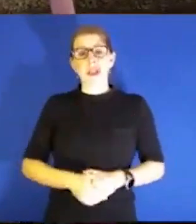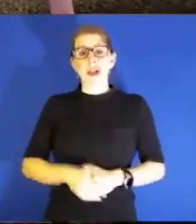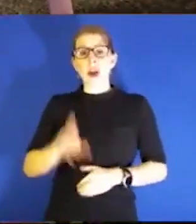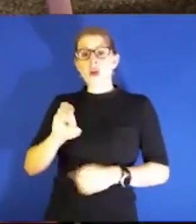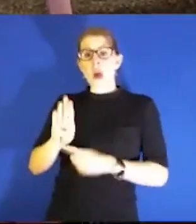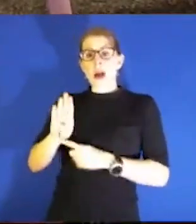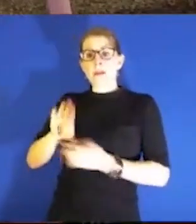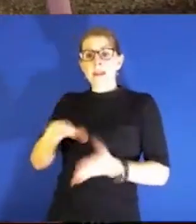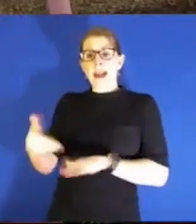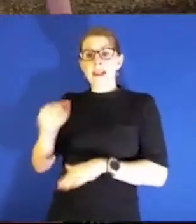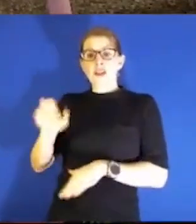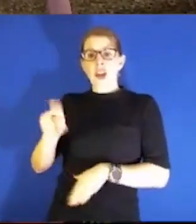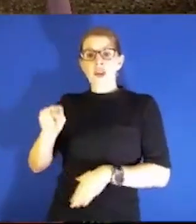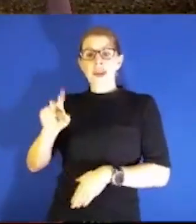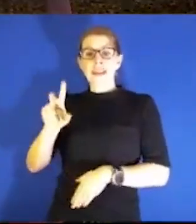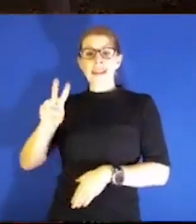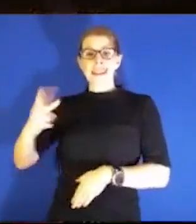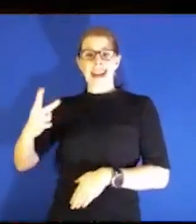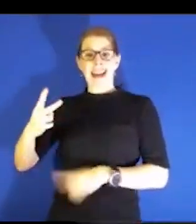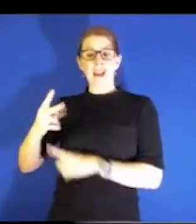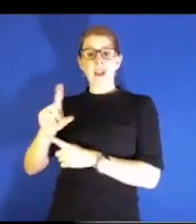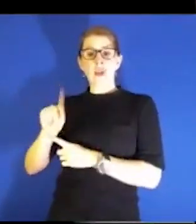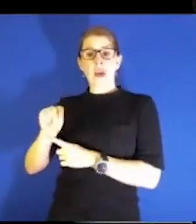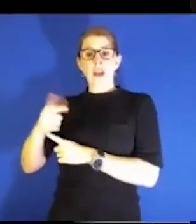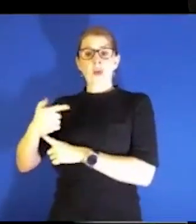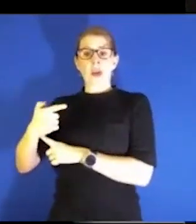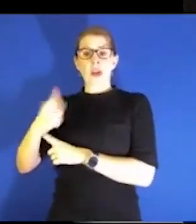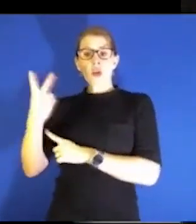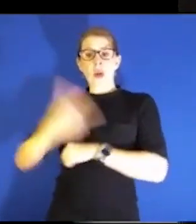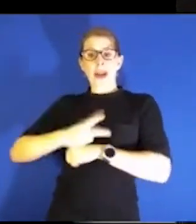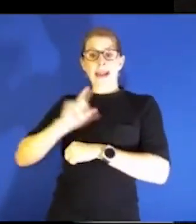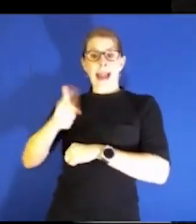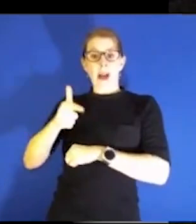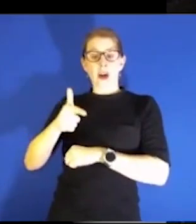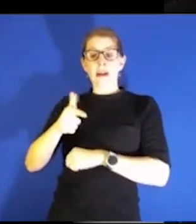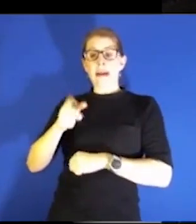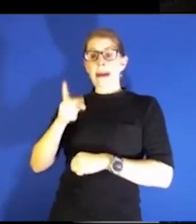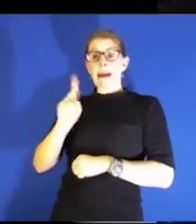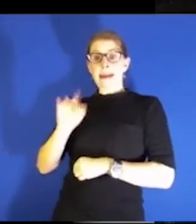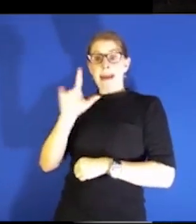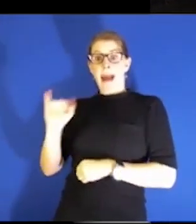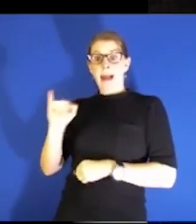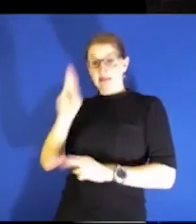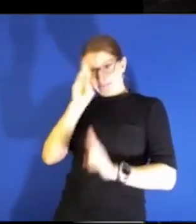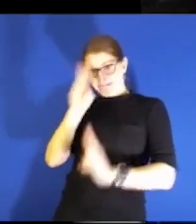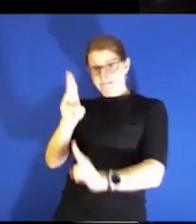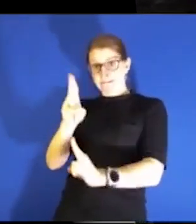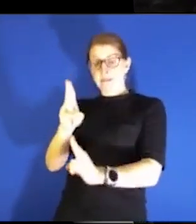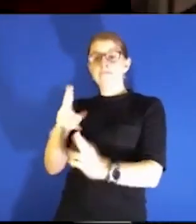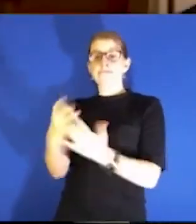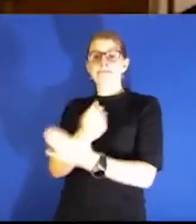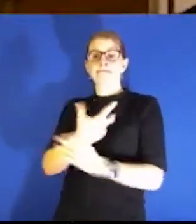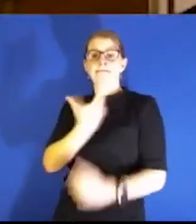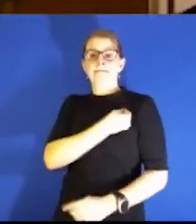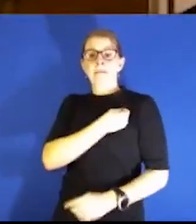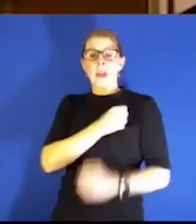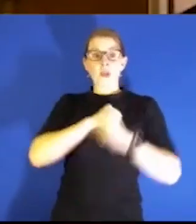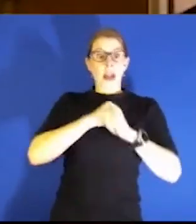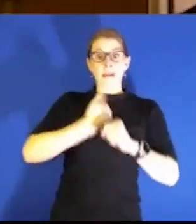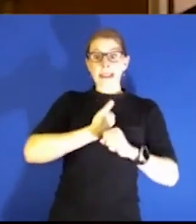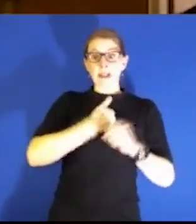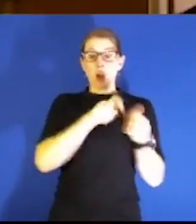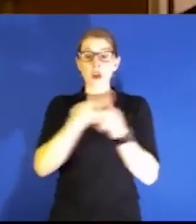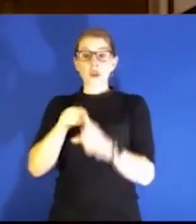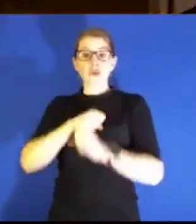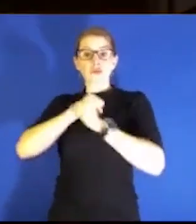2nd, 2021. 2 days later, Kelli honored him by getting her vaccine. To not only protect myself, but to protect